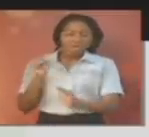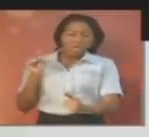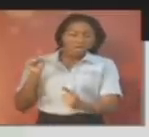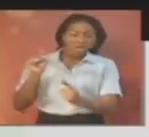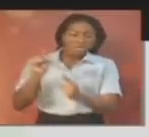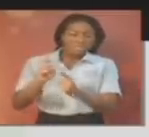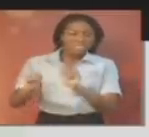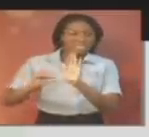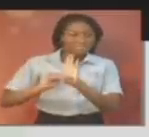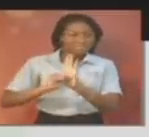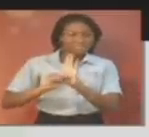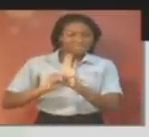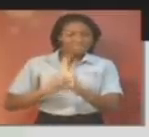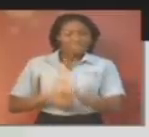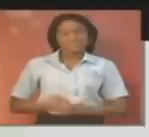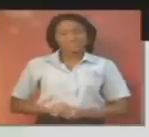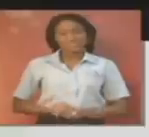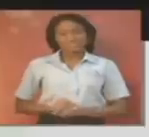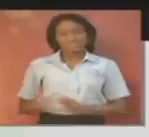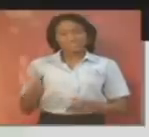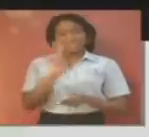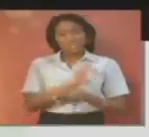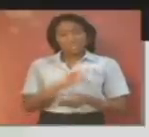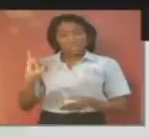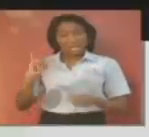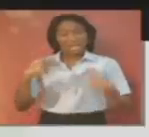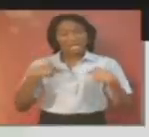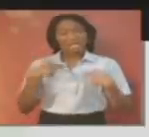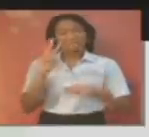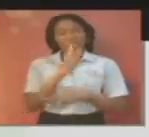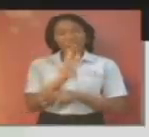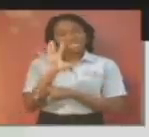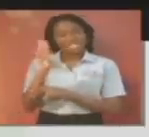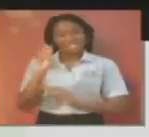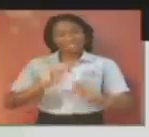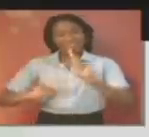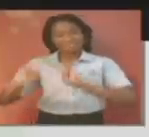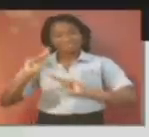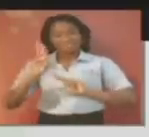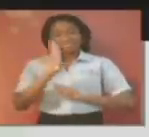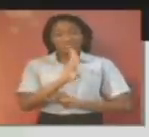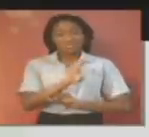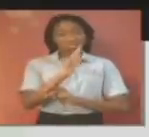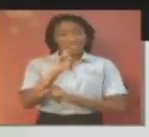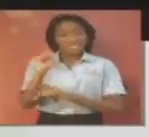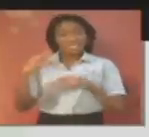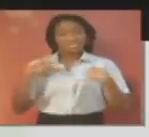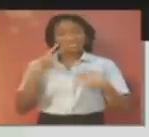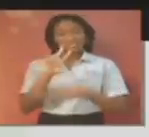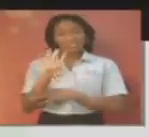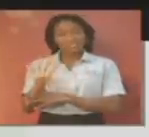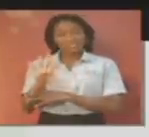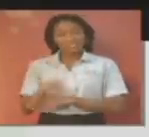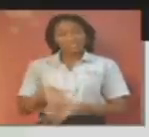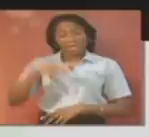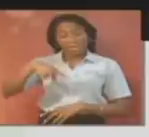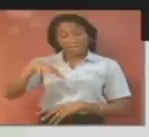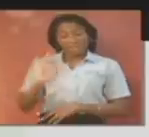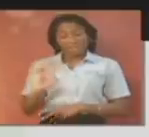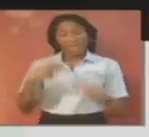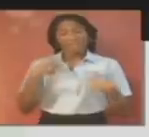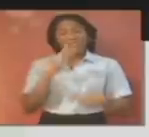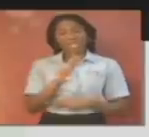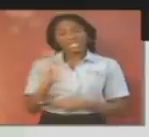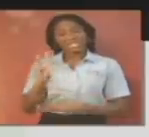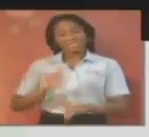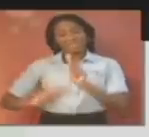persons, UA Day Hall 27, UTT Valsine 25, Point Fortin Area Hospital 26,